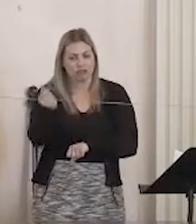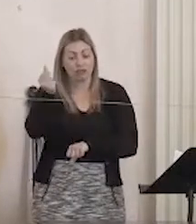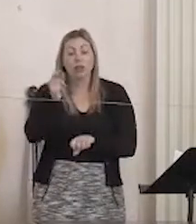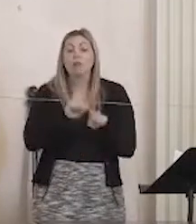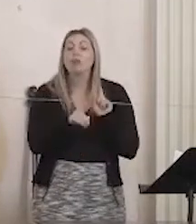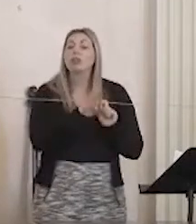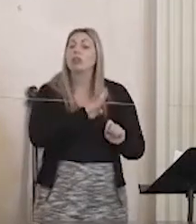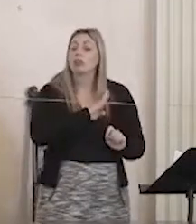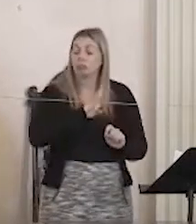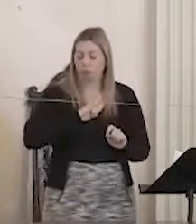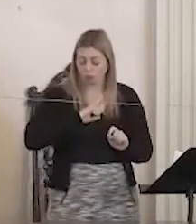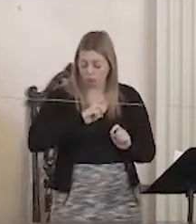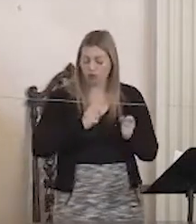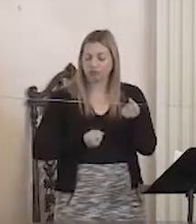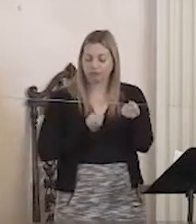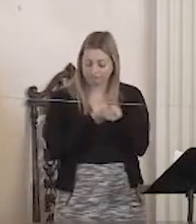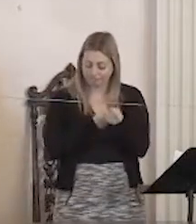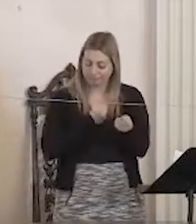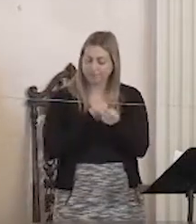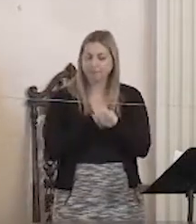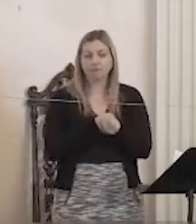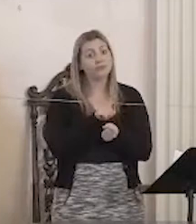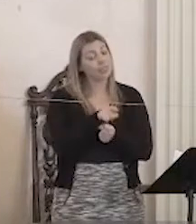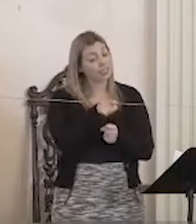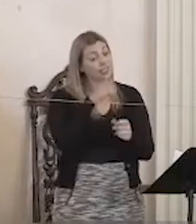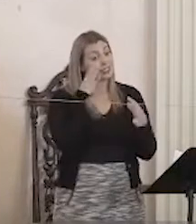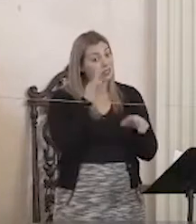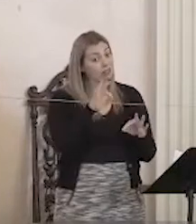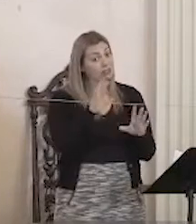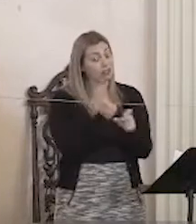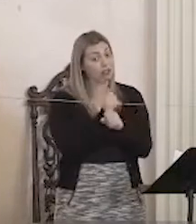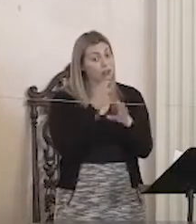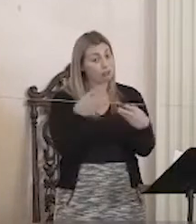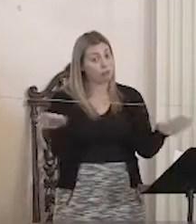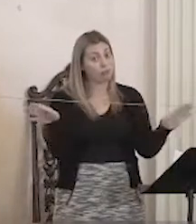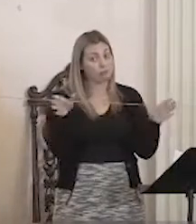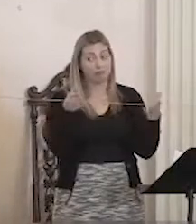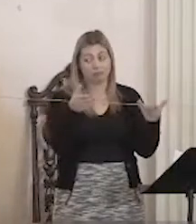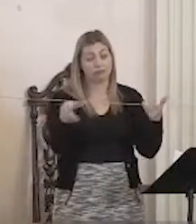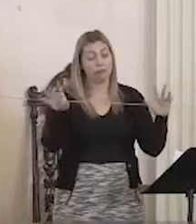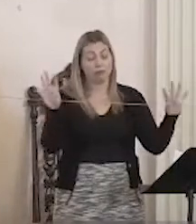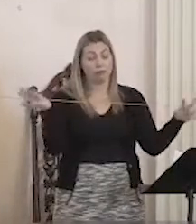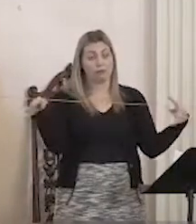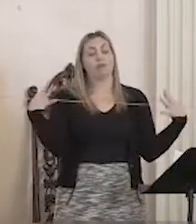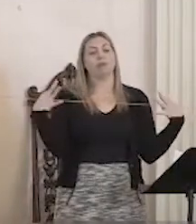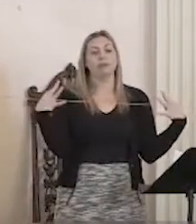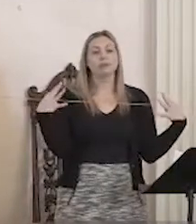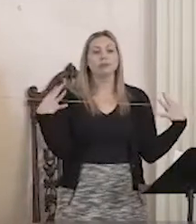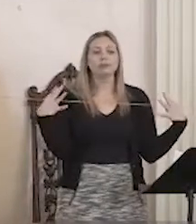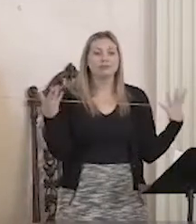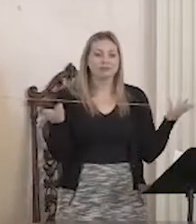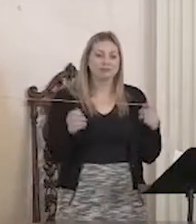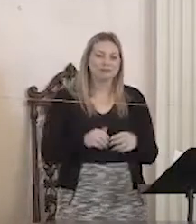the board stood behind him, and he certainly got the public's attention.